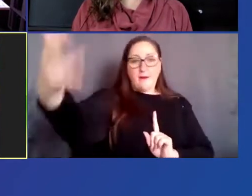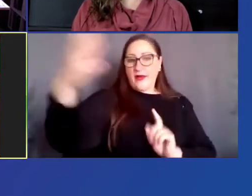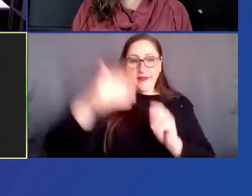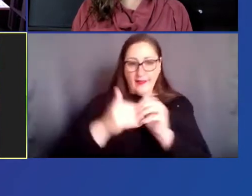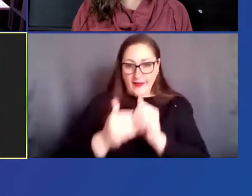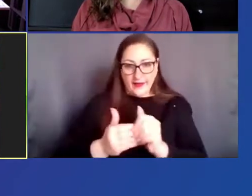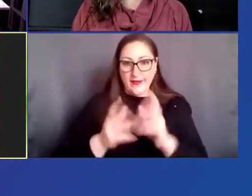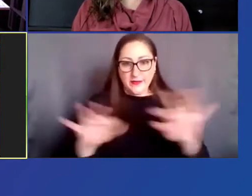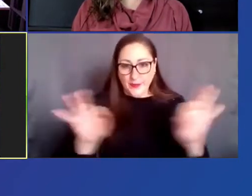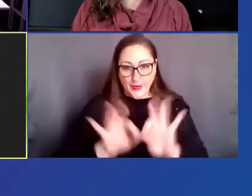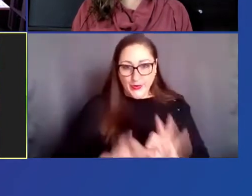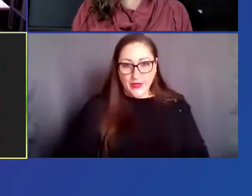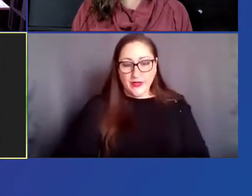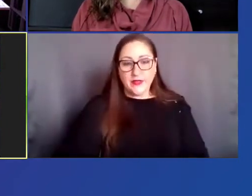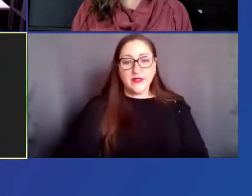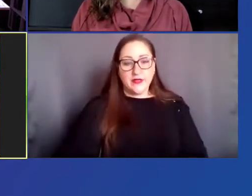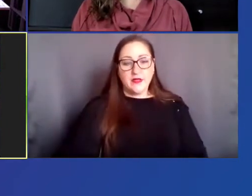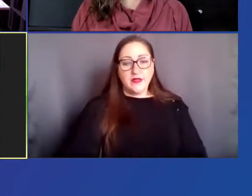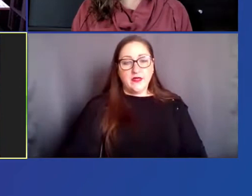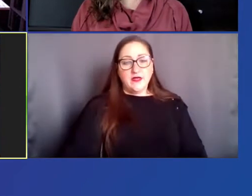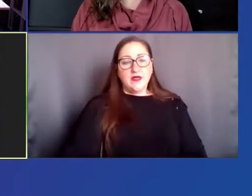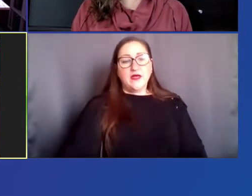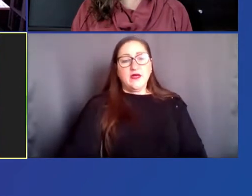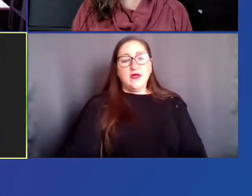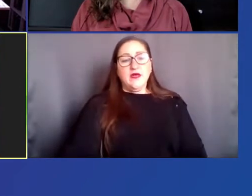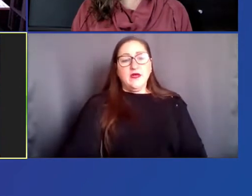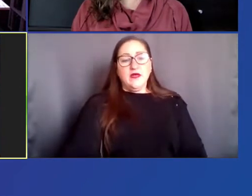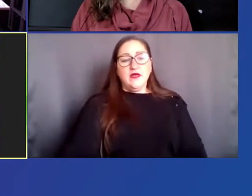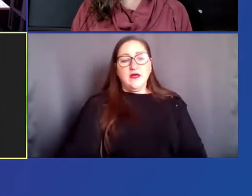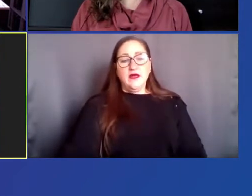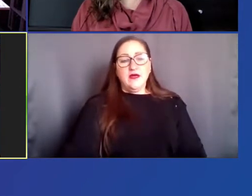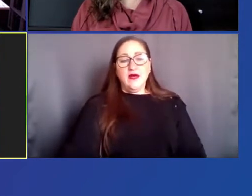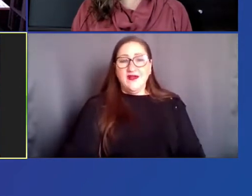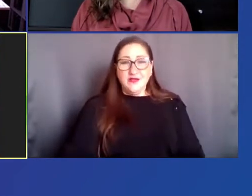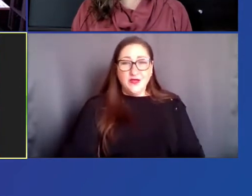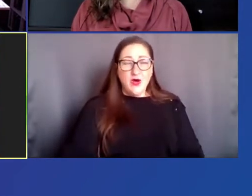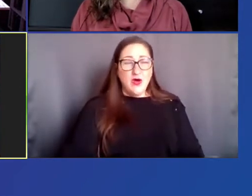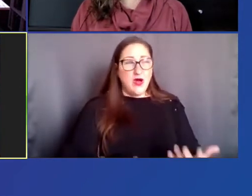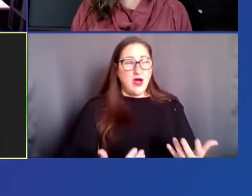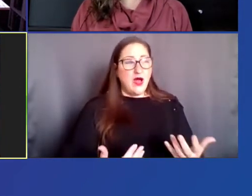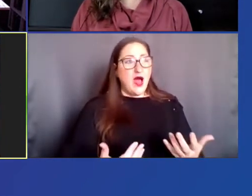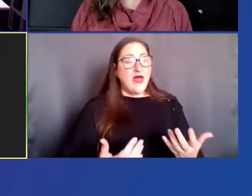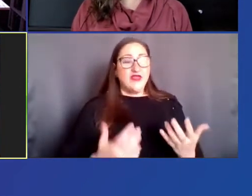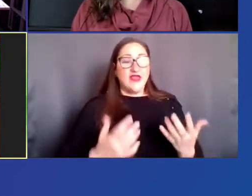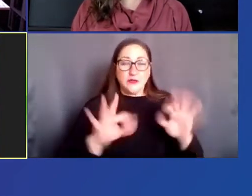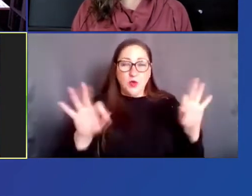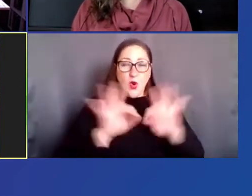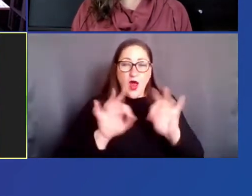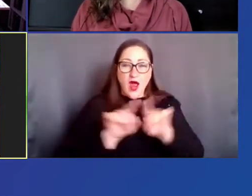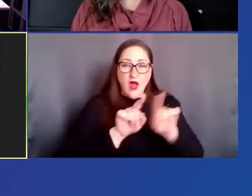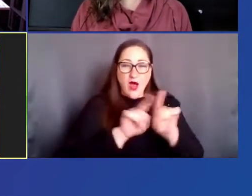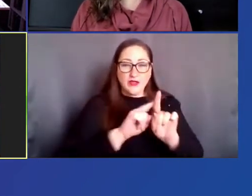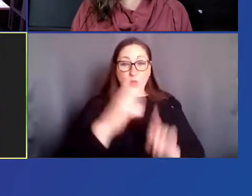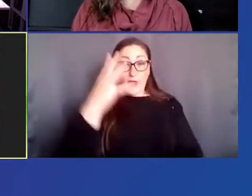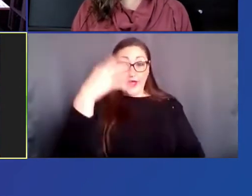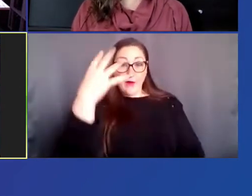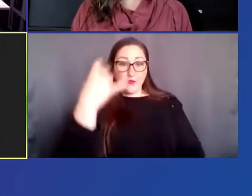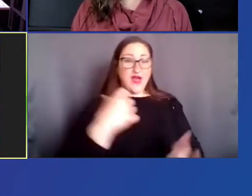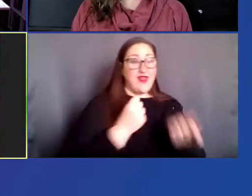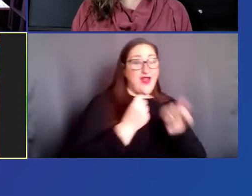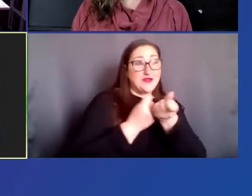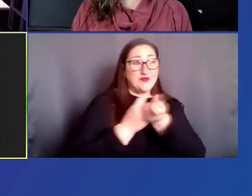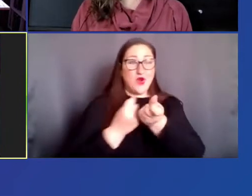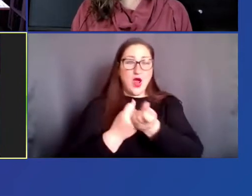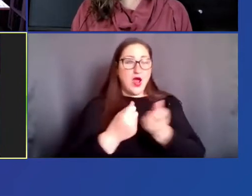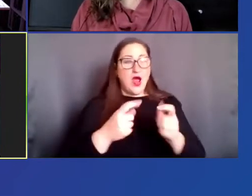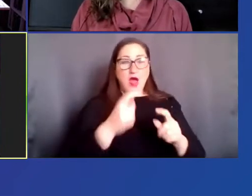conflated, but also really supporting each other. You know, like when the cameras are not on, when we're not in the street.